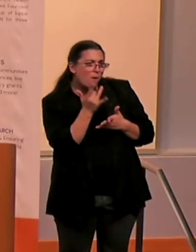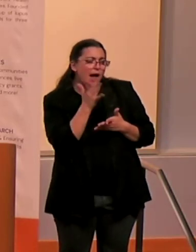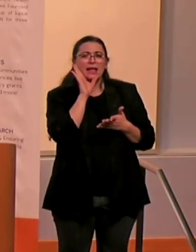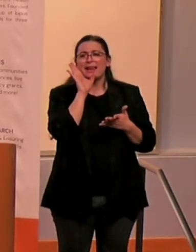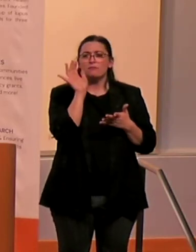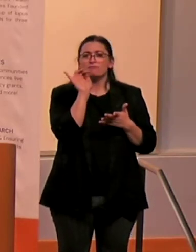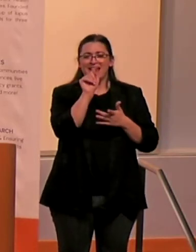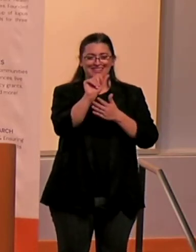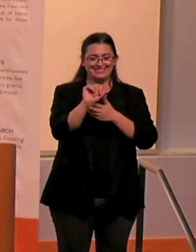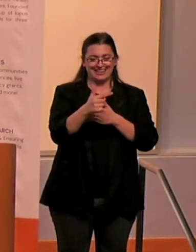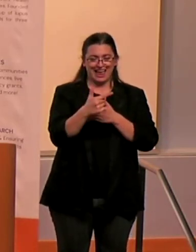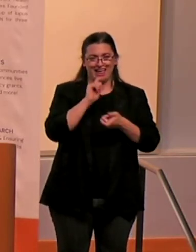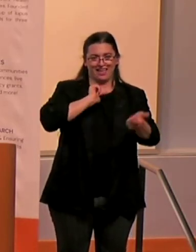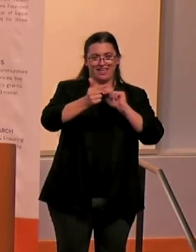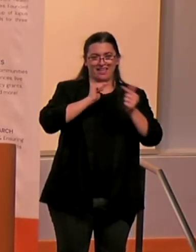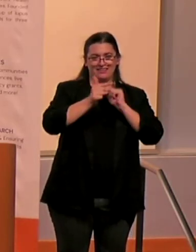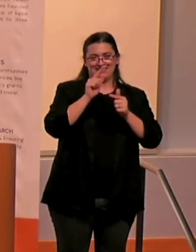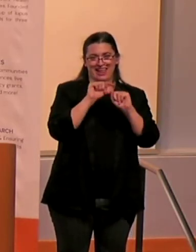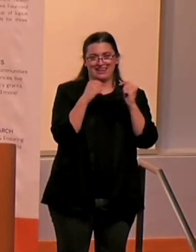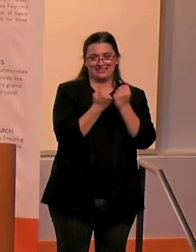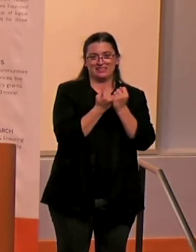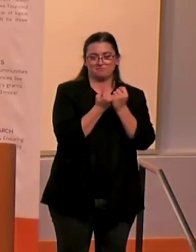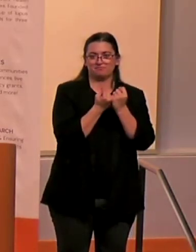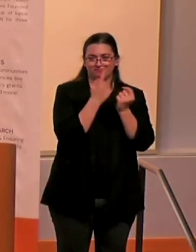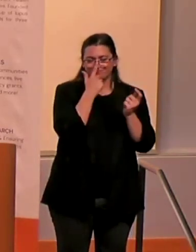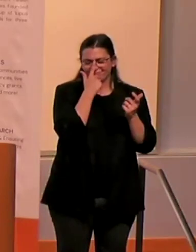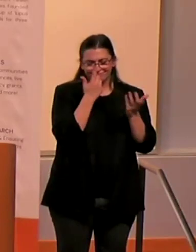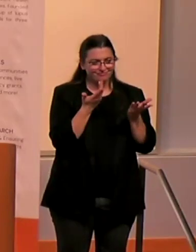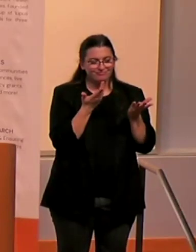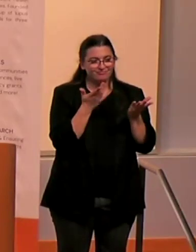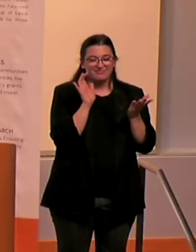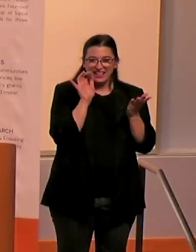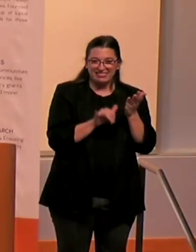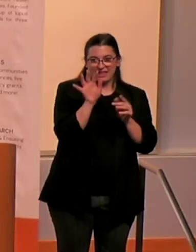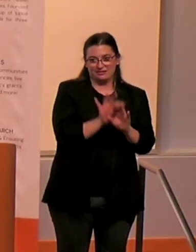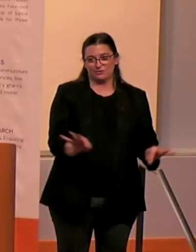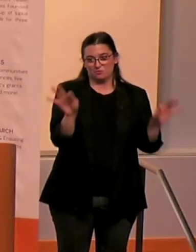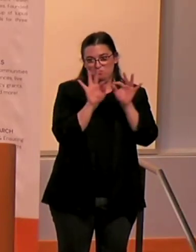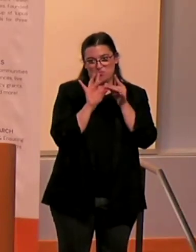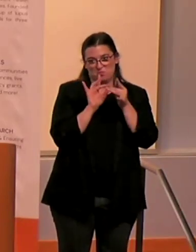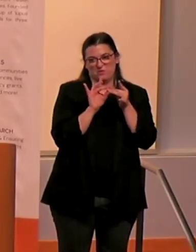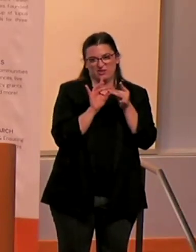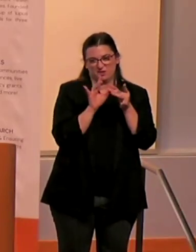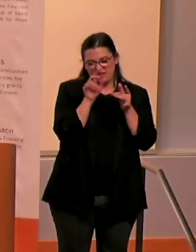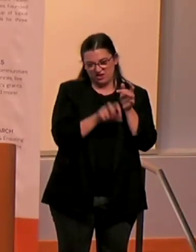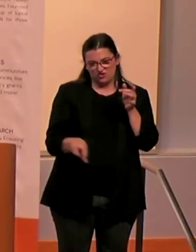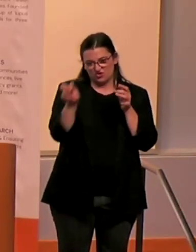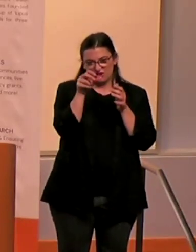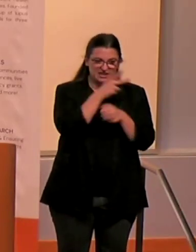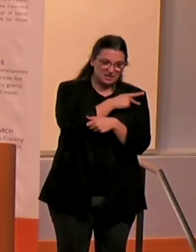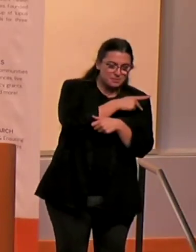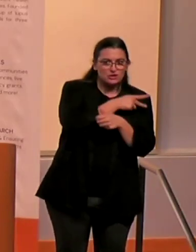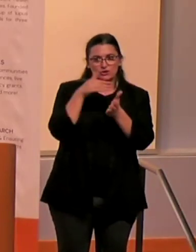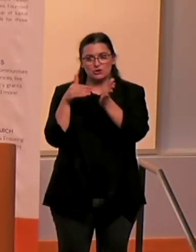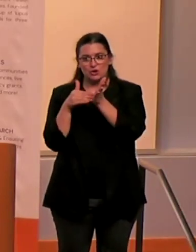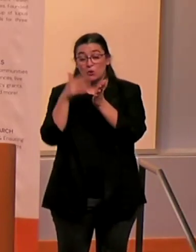think that has been the success. And again, I think that's a crucial relationship in this journey is because